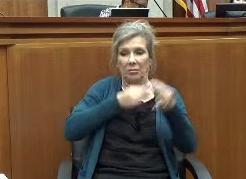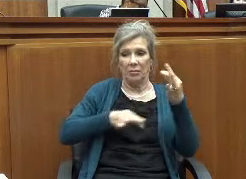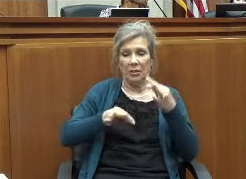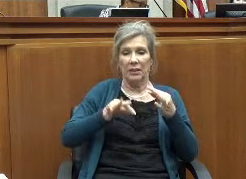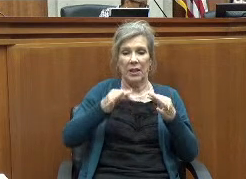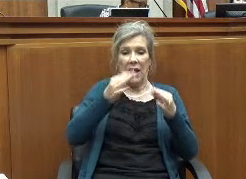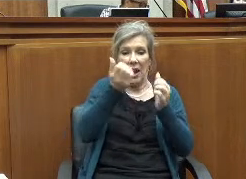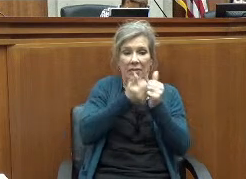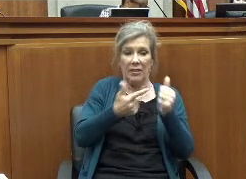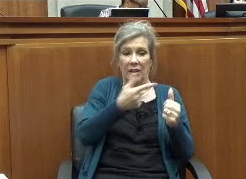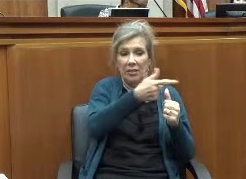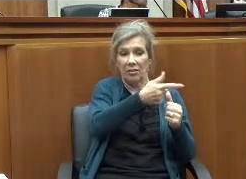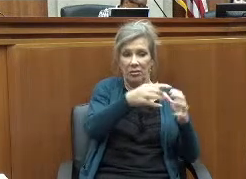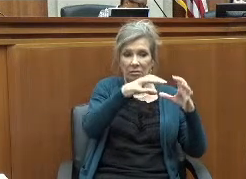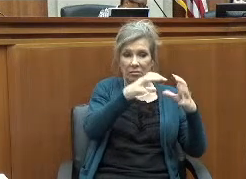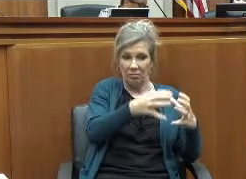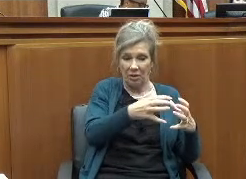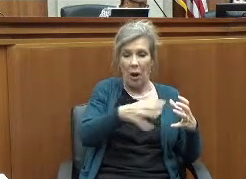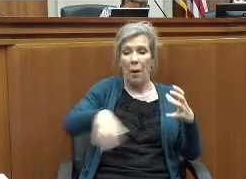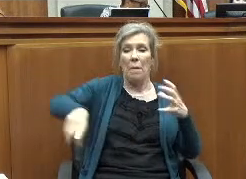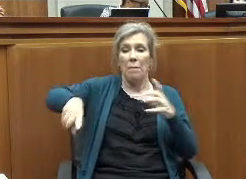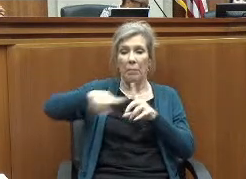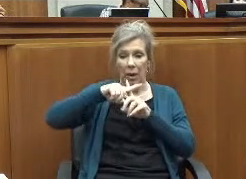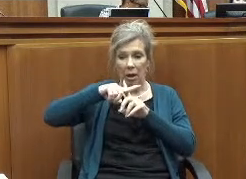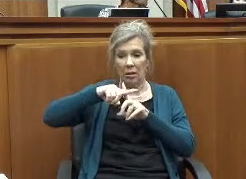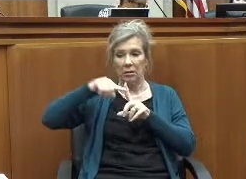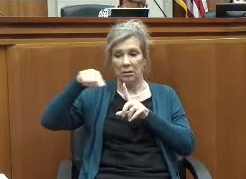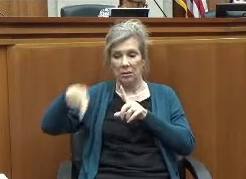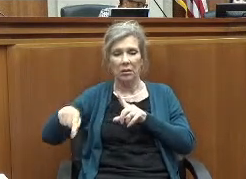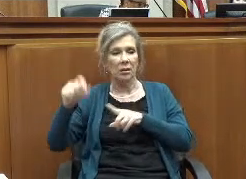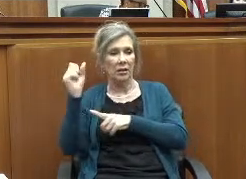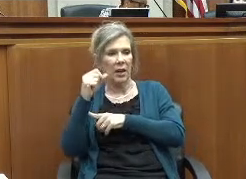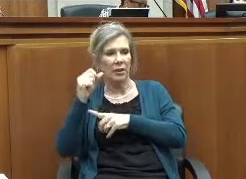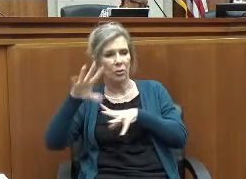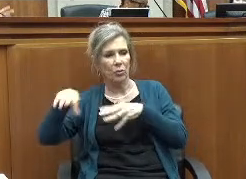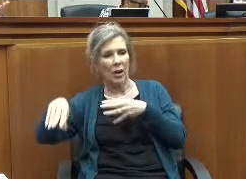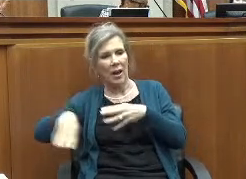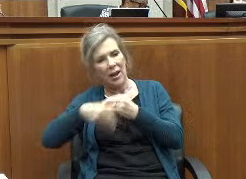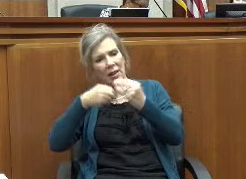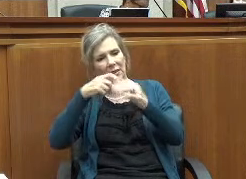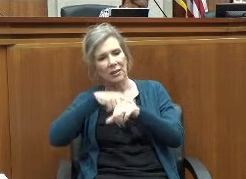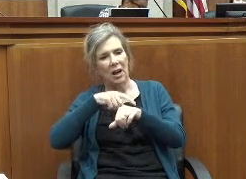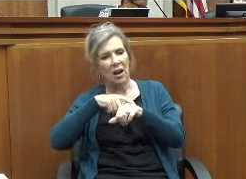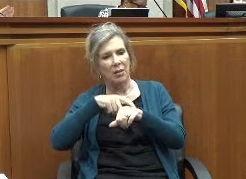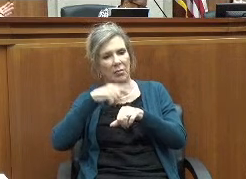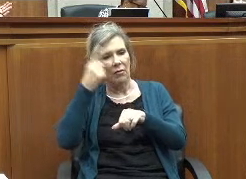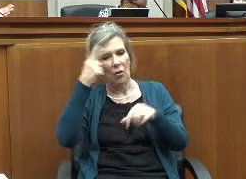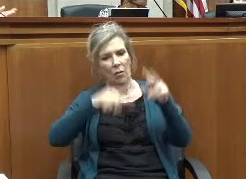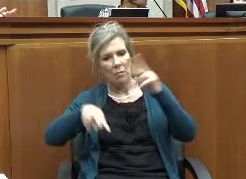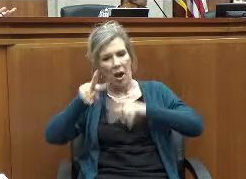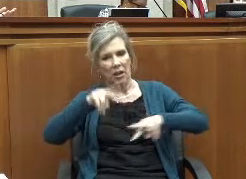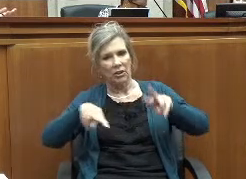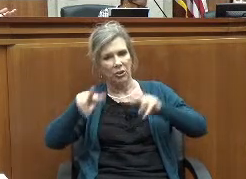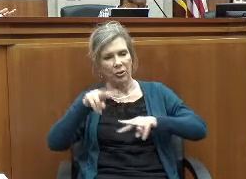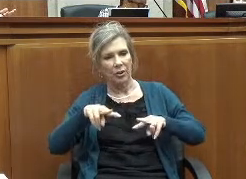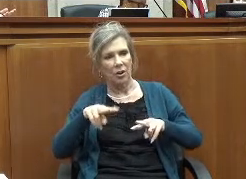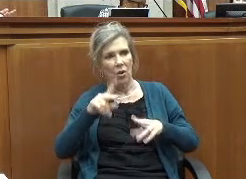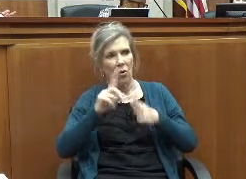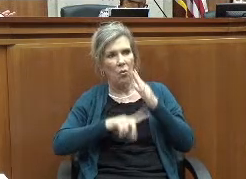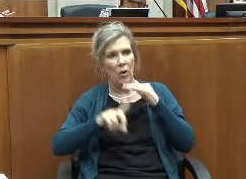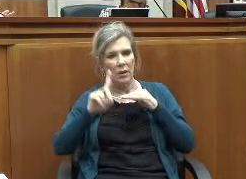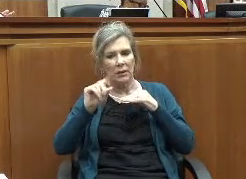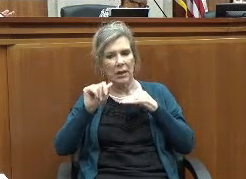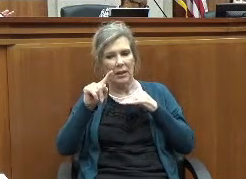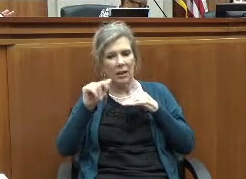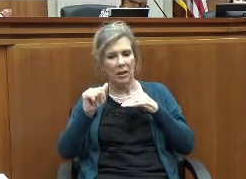plus. and to add to that, and give them some time to monitor, and whatever data you can